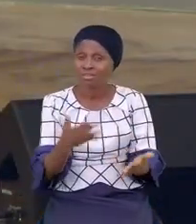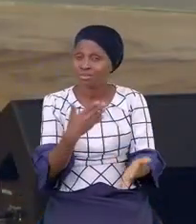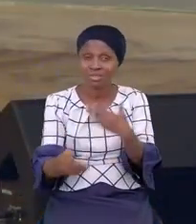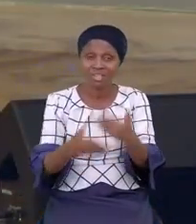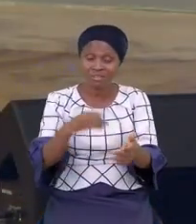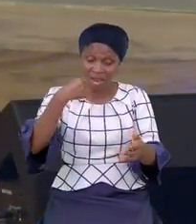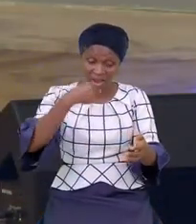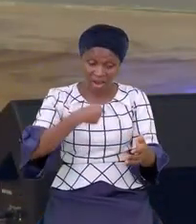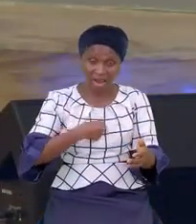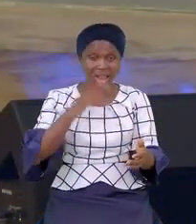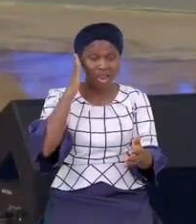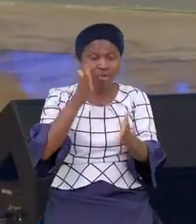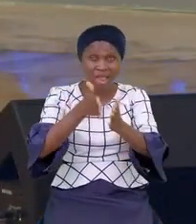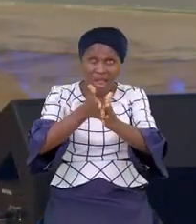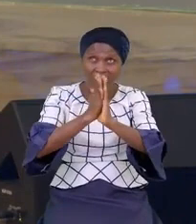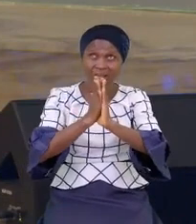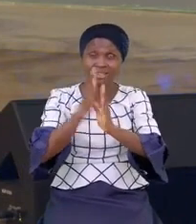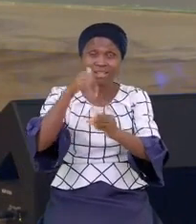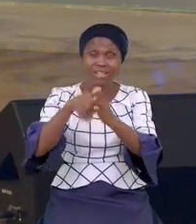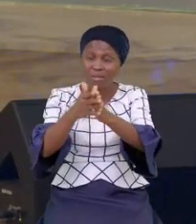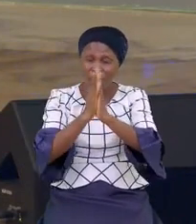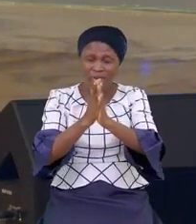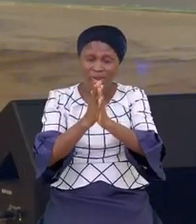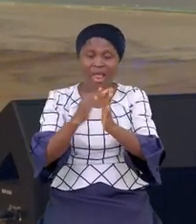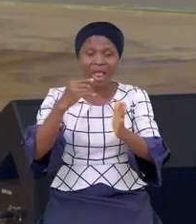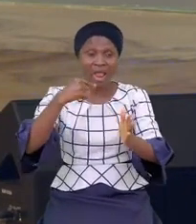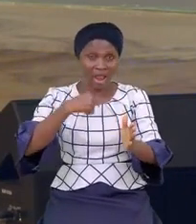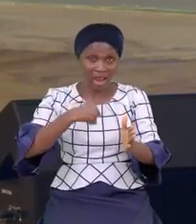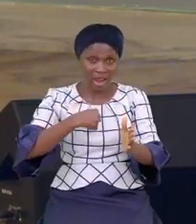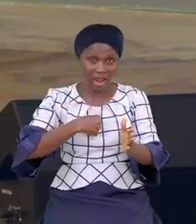believing, I will receive.